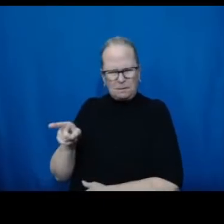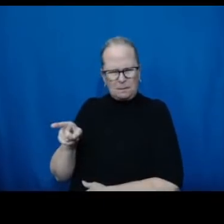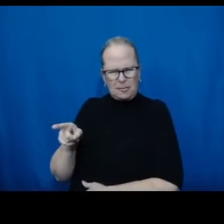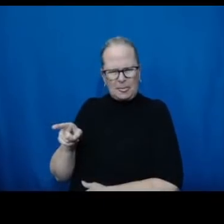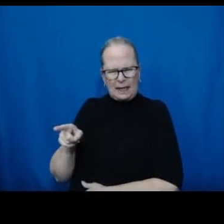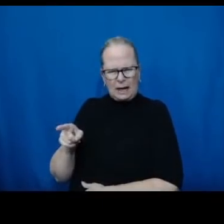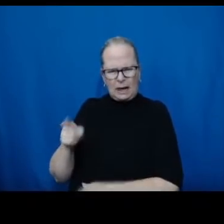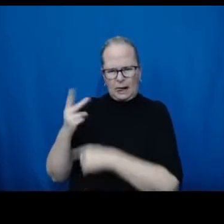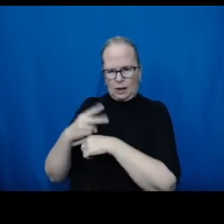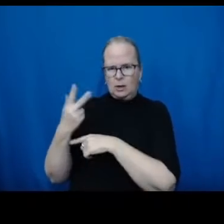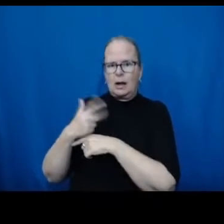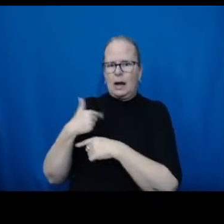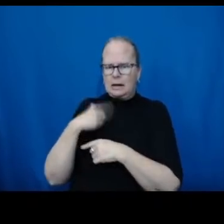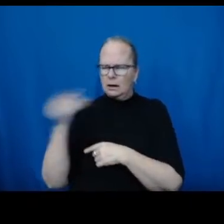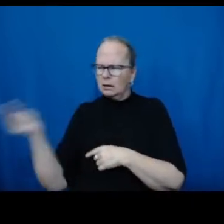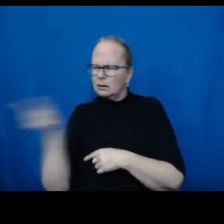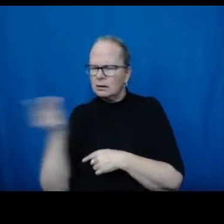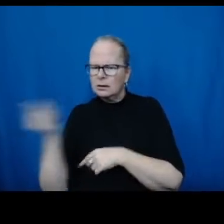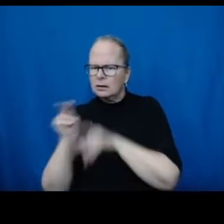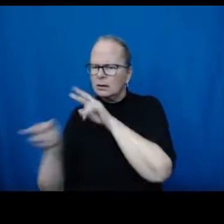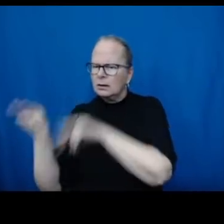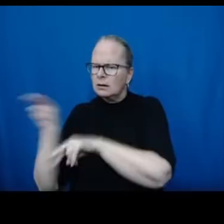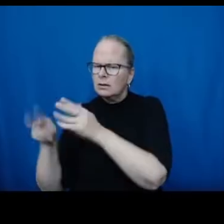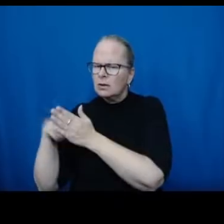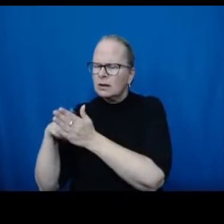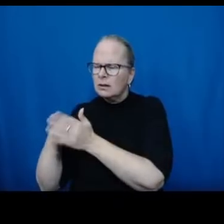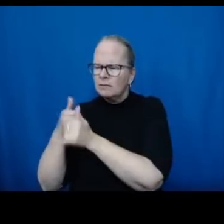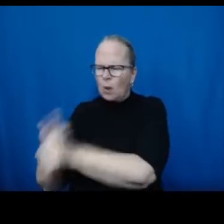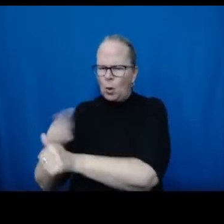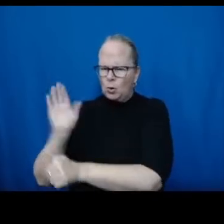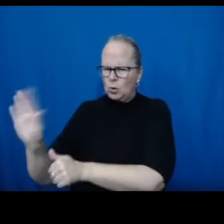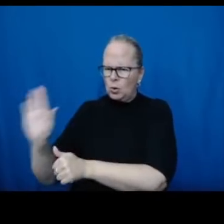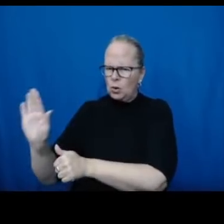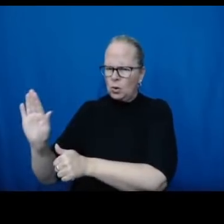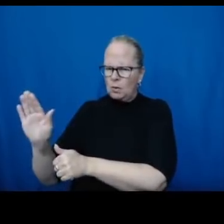those questions should they arise during our talk today.